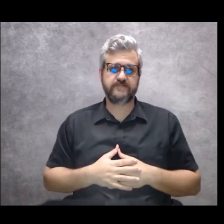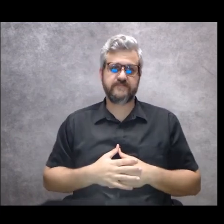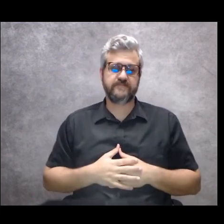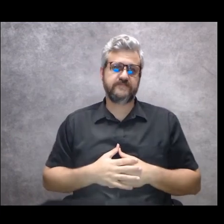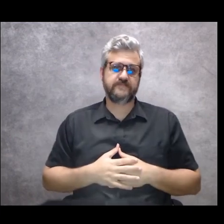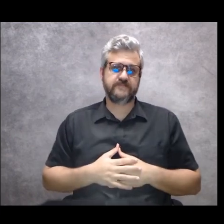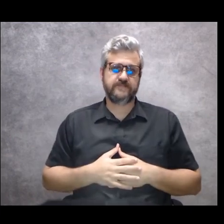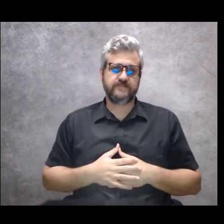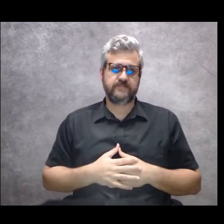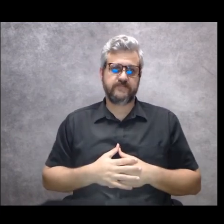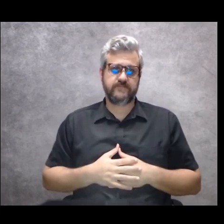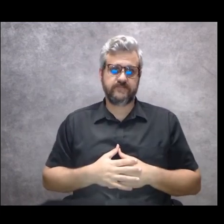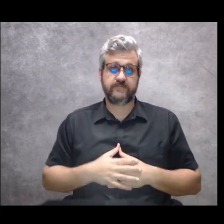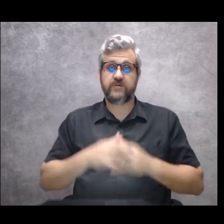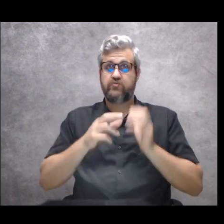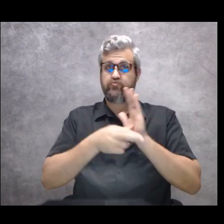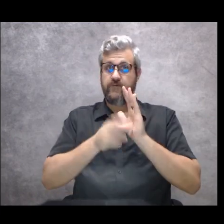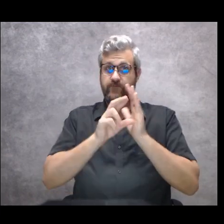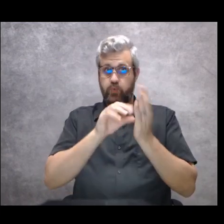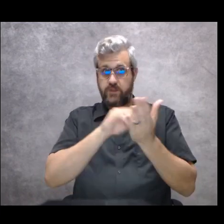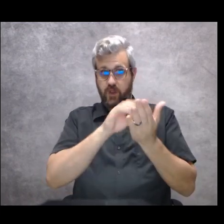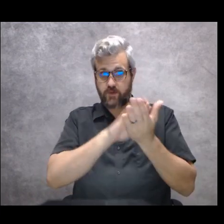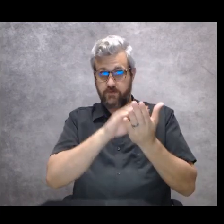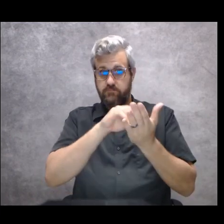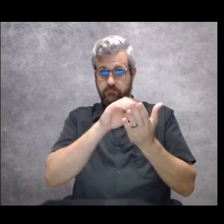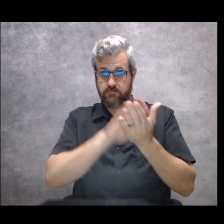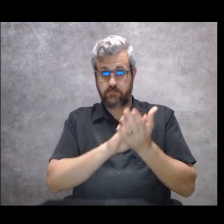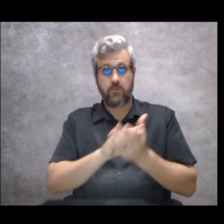Review the documentation in the student's file for